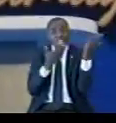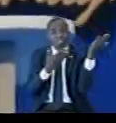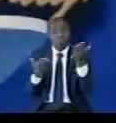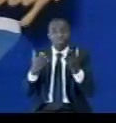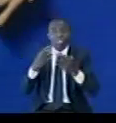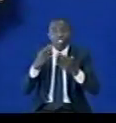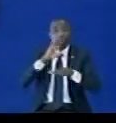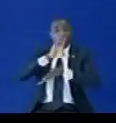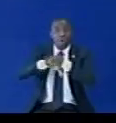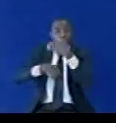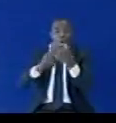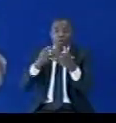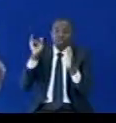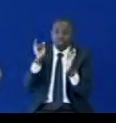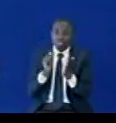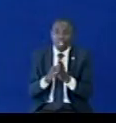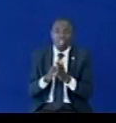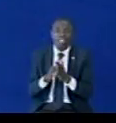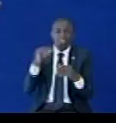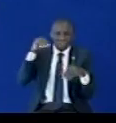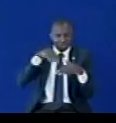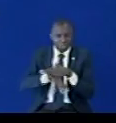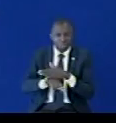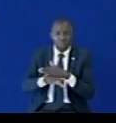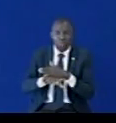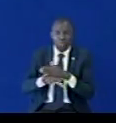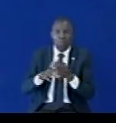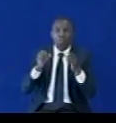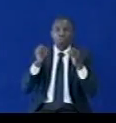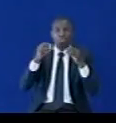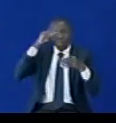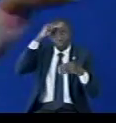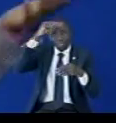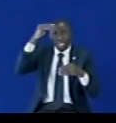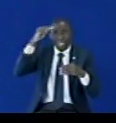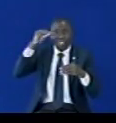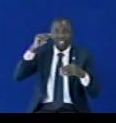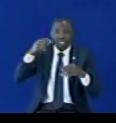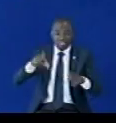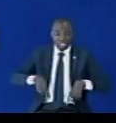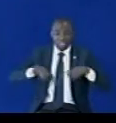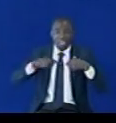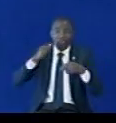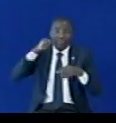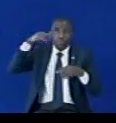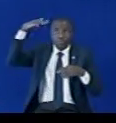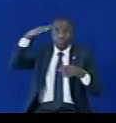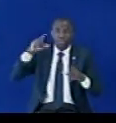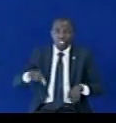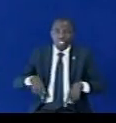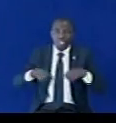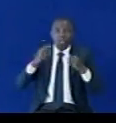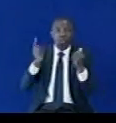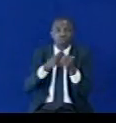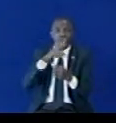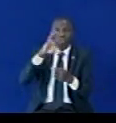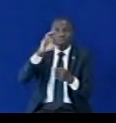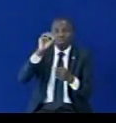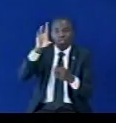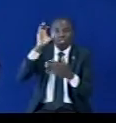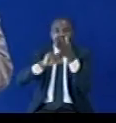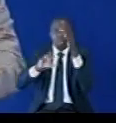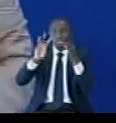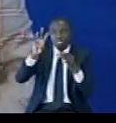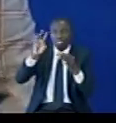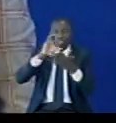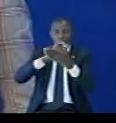brings all that into men's lives, women's lives? 1 Corinthians chapter 6, reading